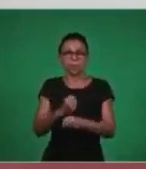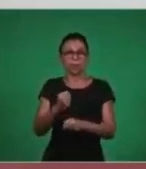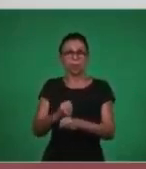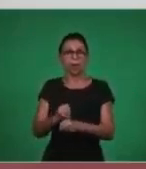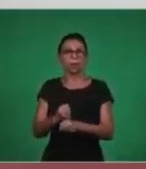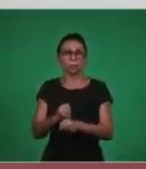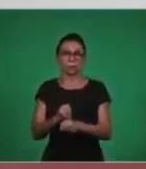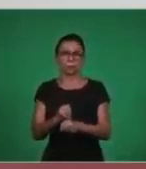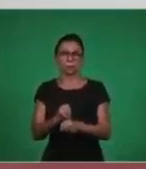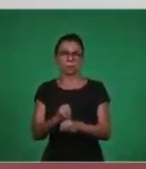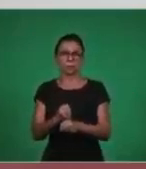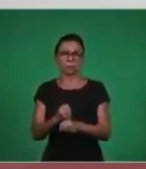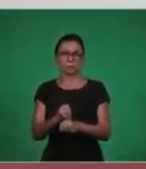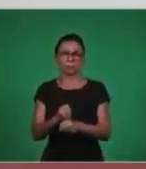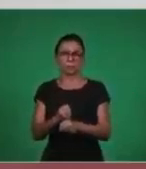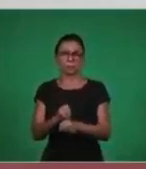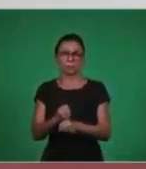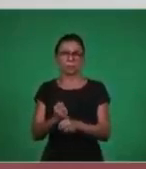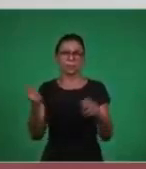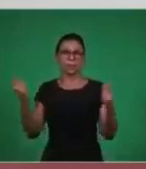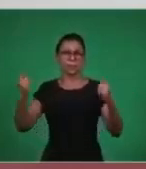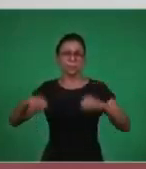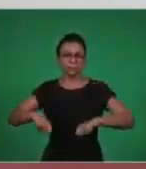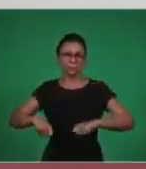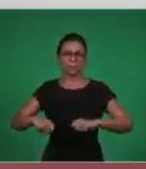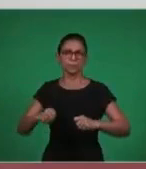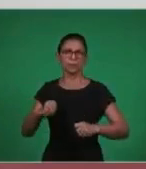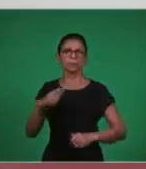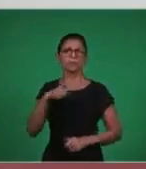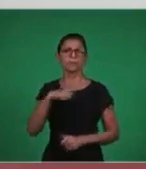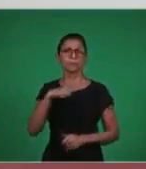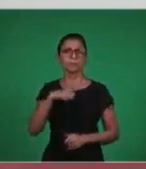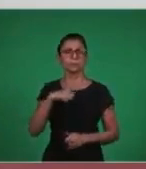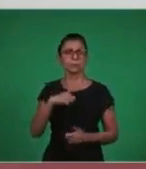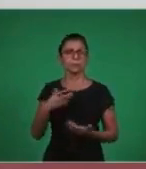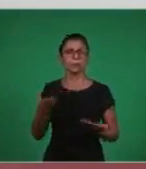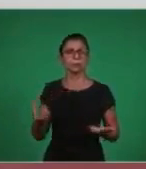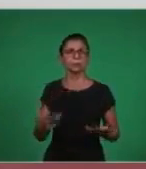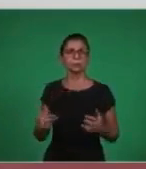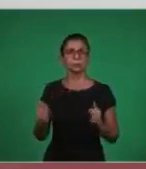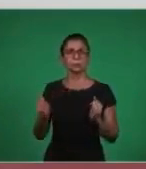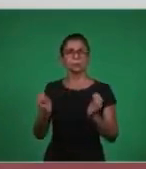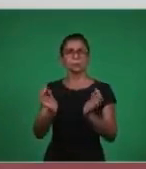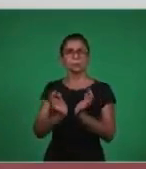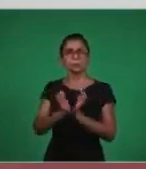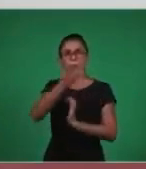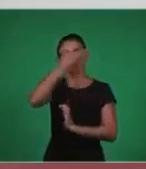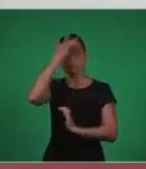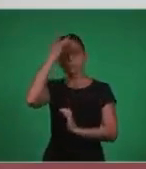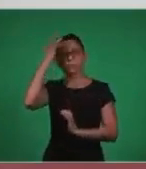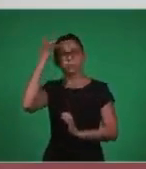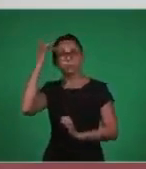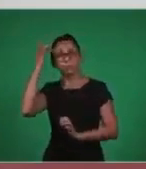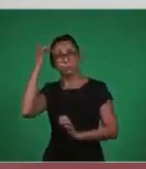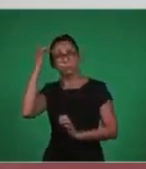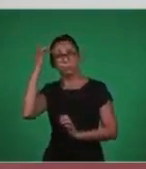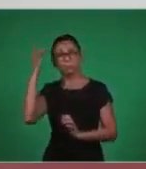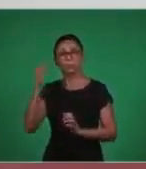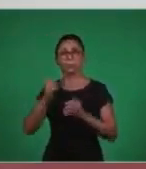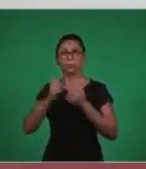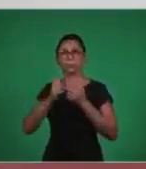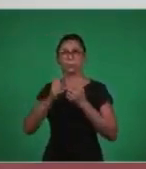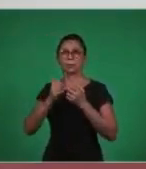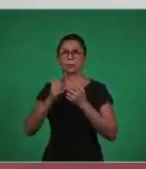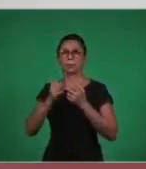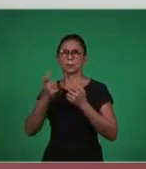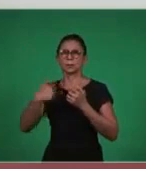that it has, may bring to the world. We have just a handful of people that we don't